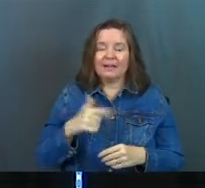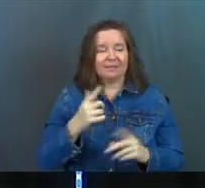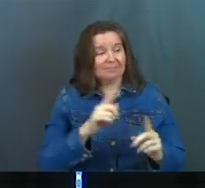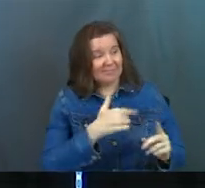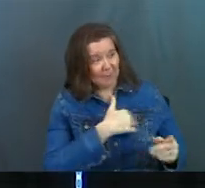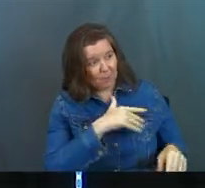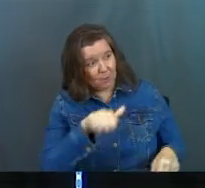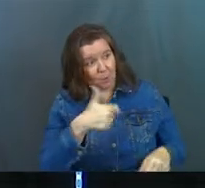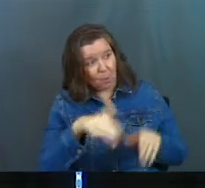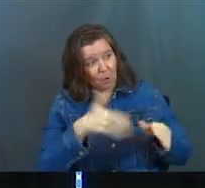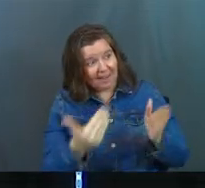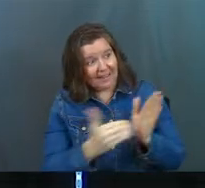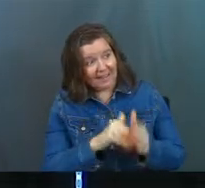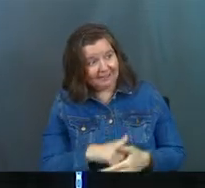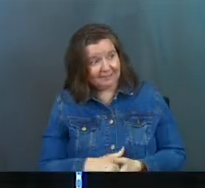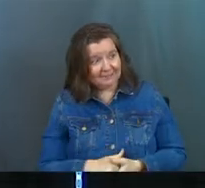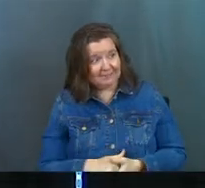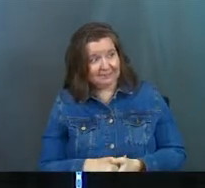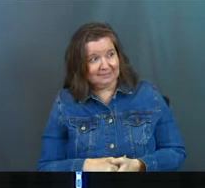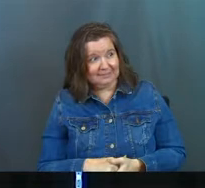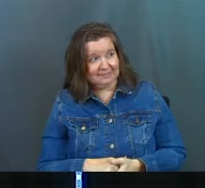like, can we take another hike?